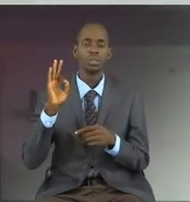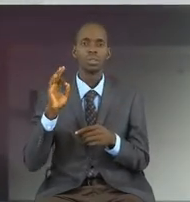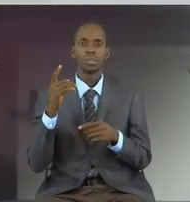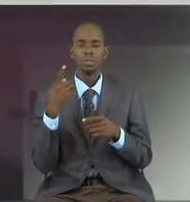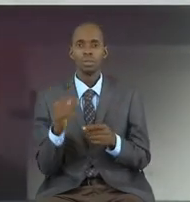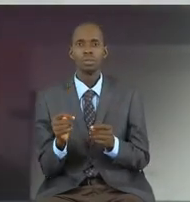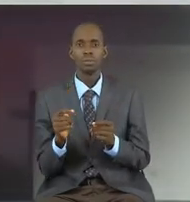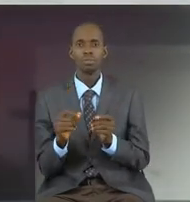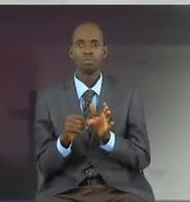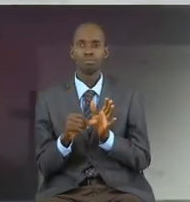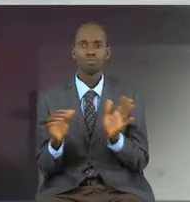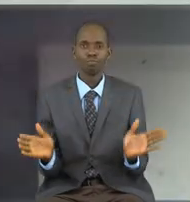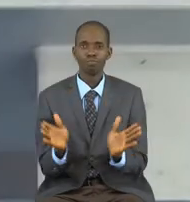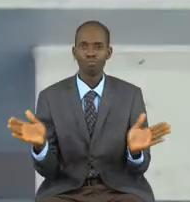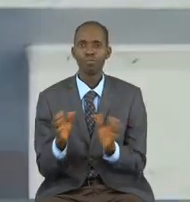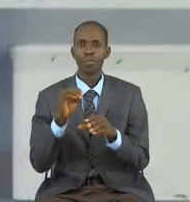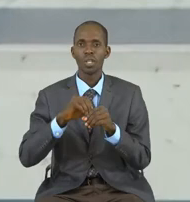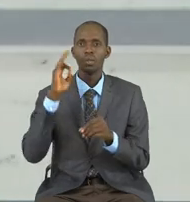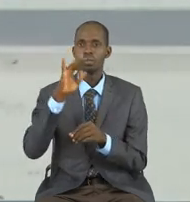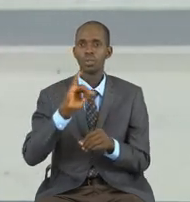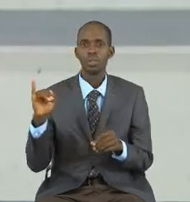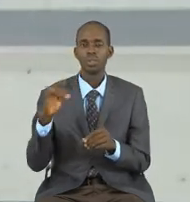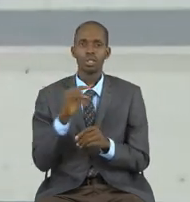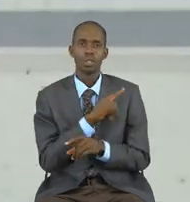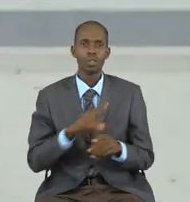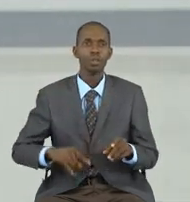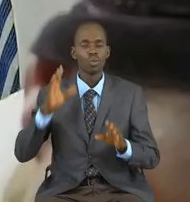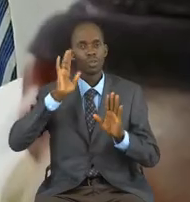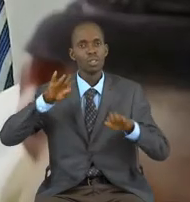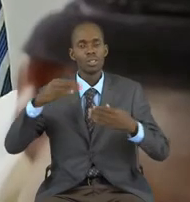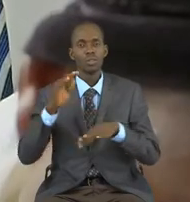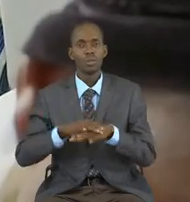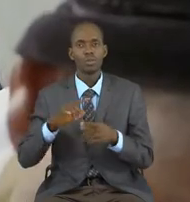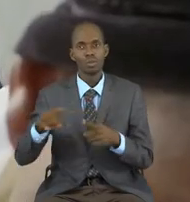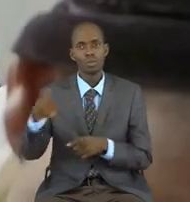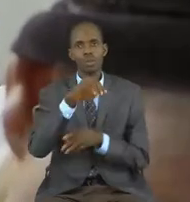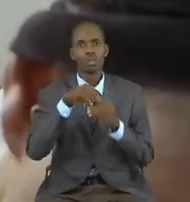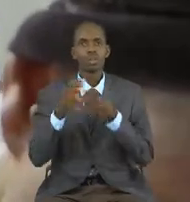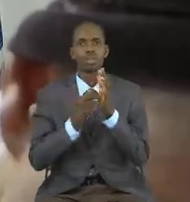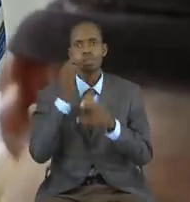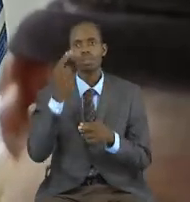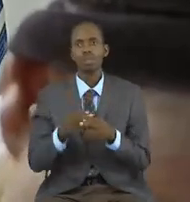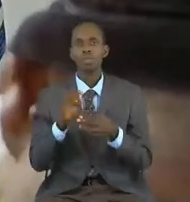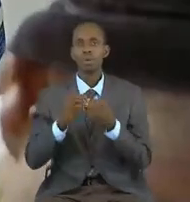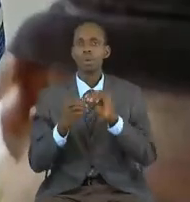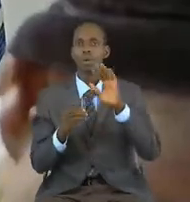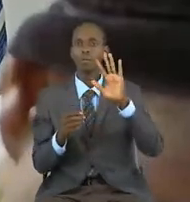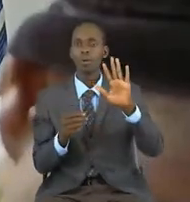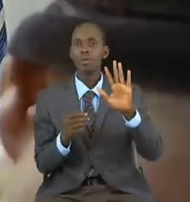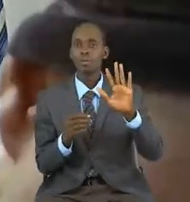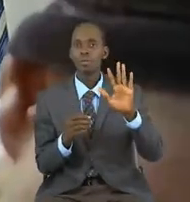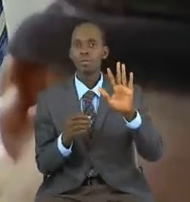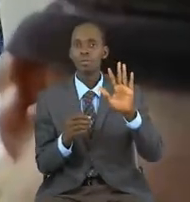persuasiveness in preaching, the Lord will grant unto you. Yeah. Number five is pleading.